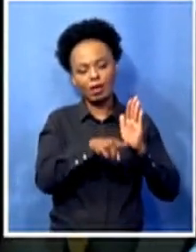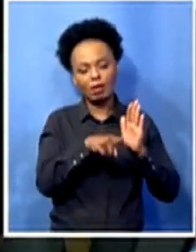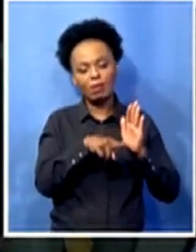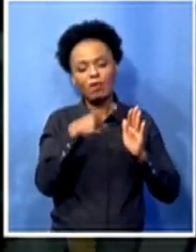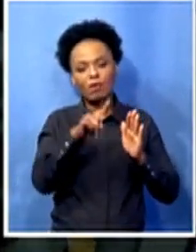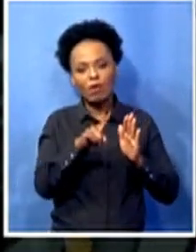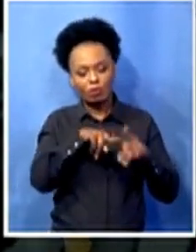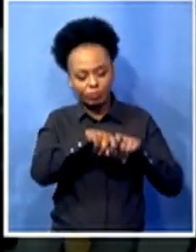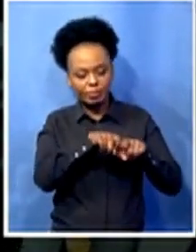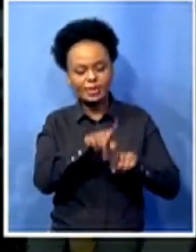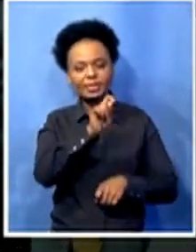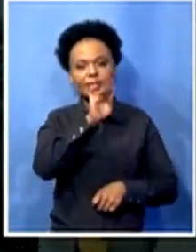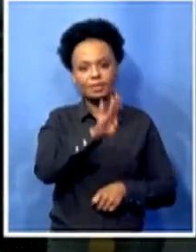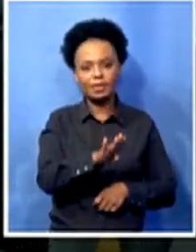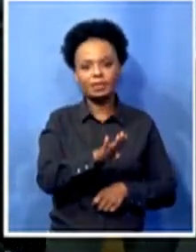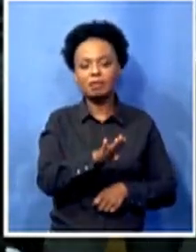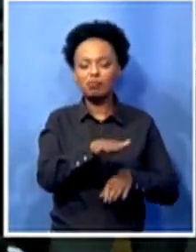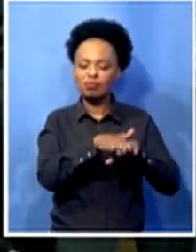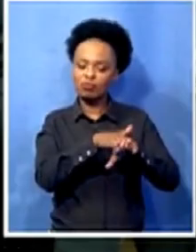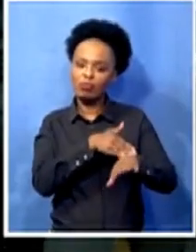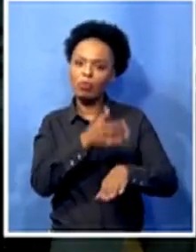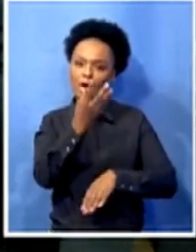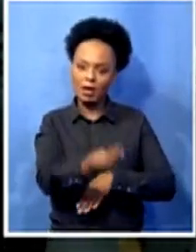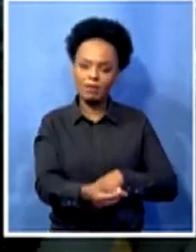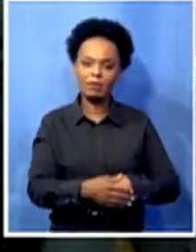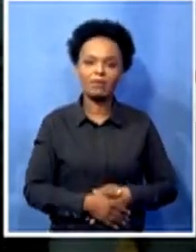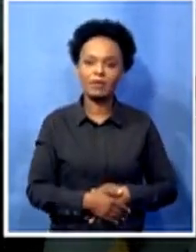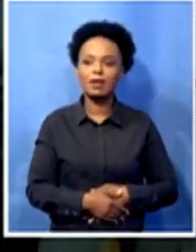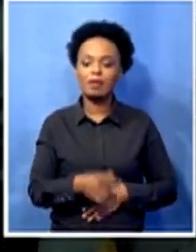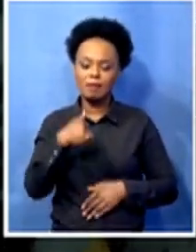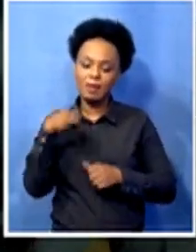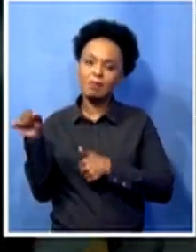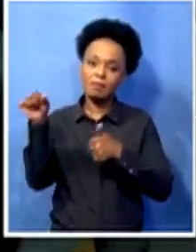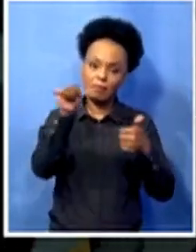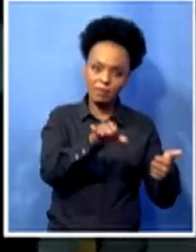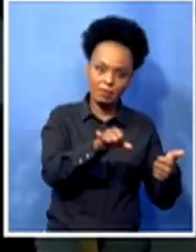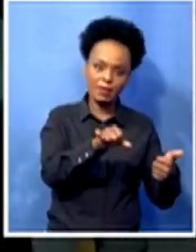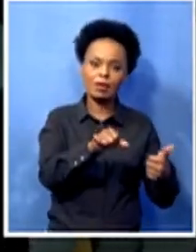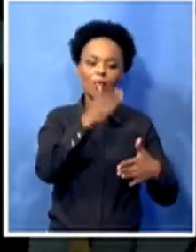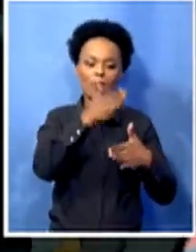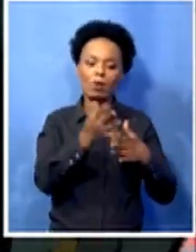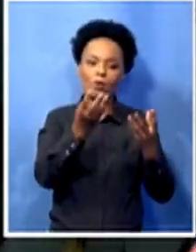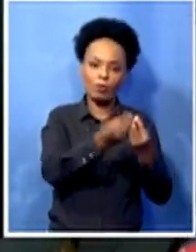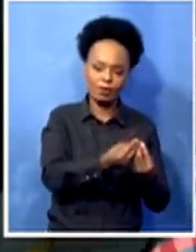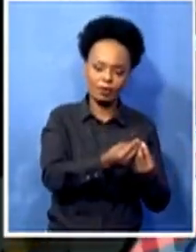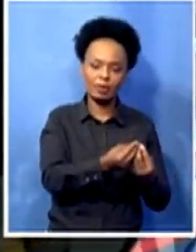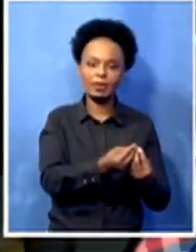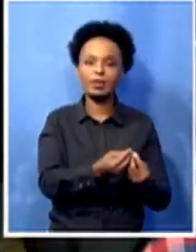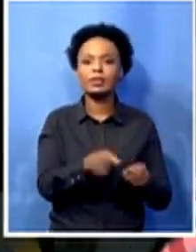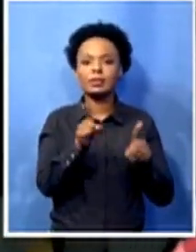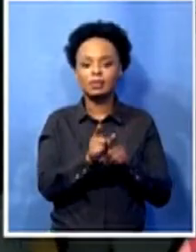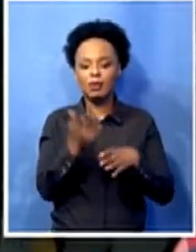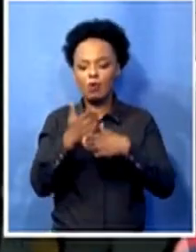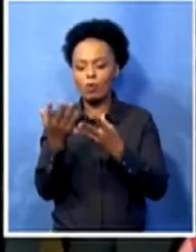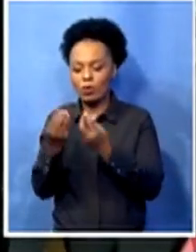ke ngizobuya ngisebenze nani. Ngisebenze ne-Department of Health sizama